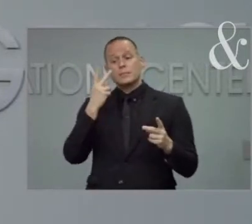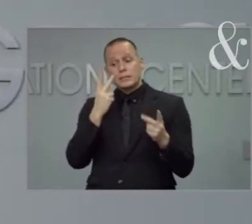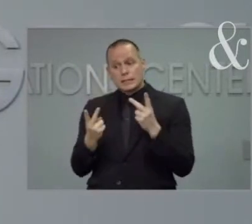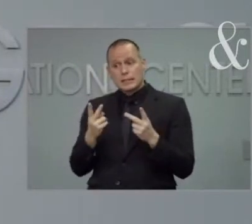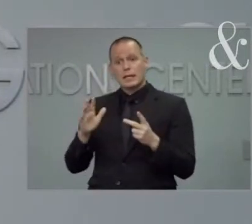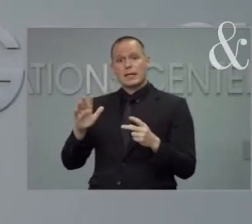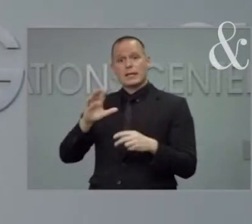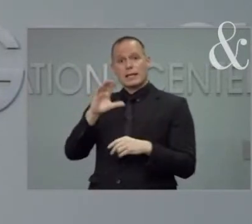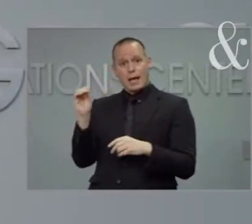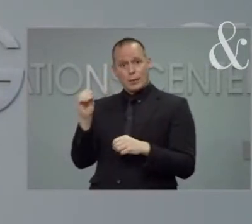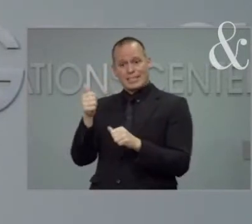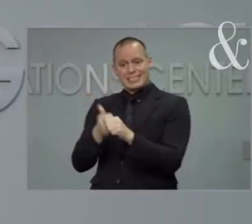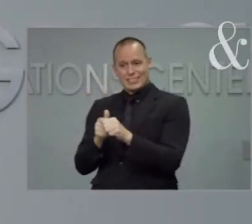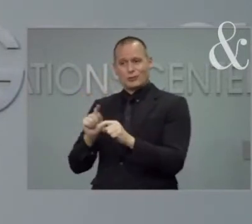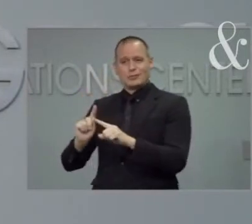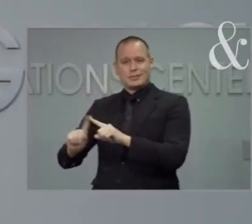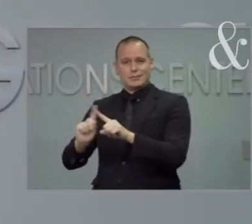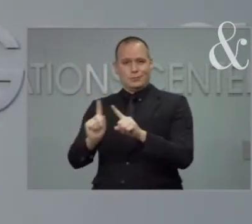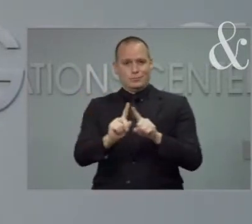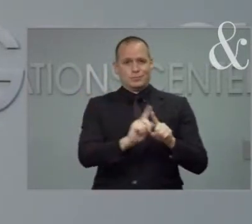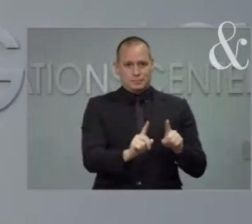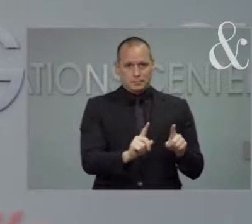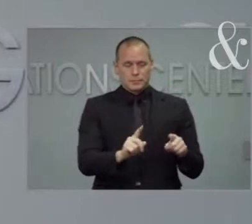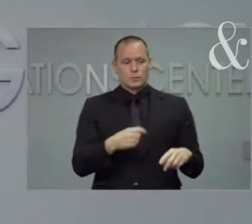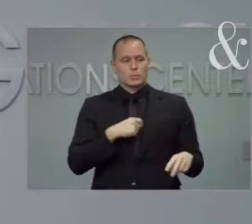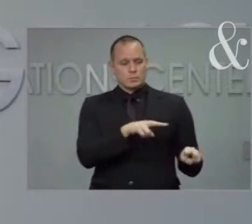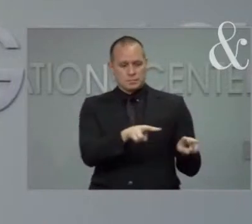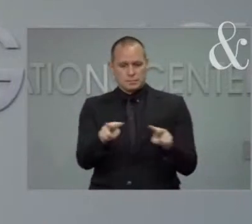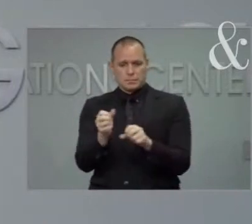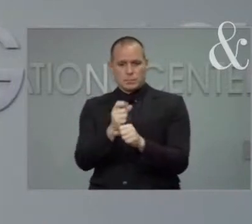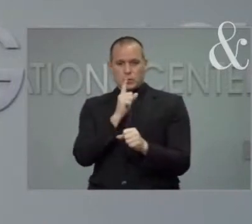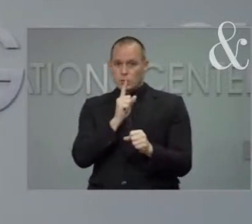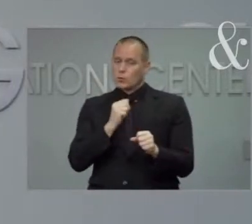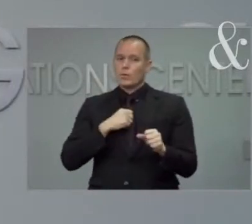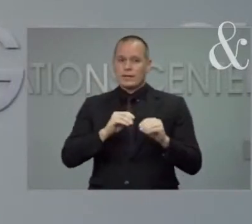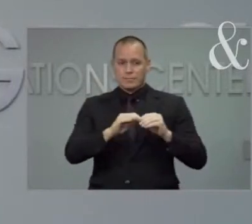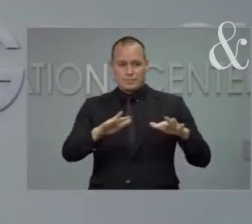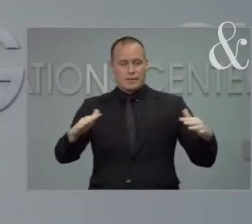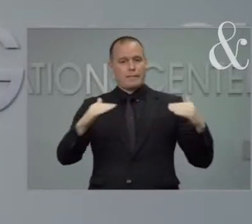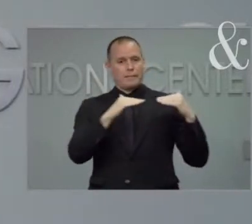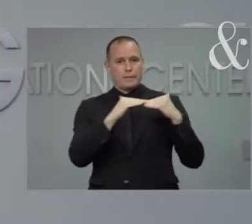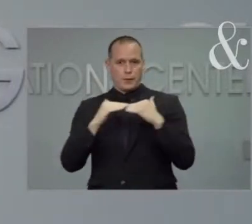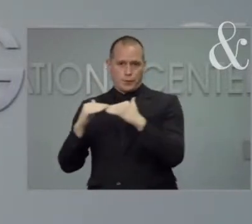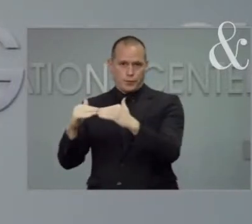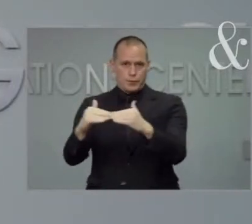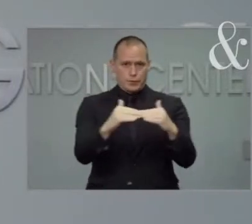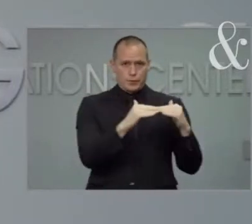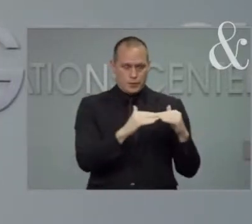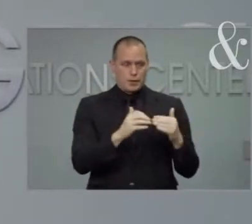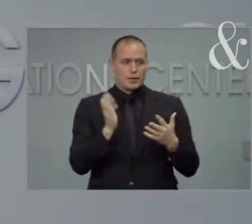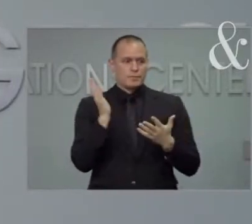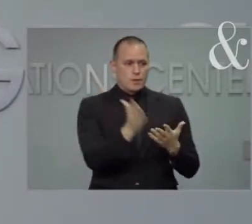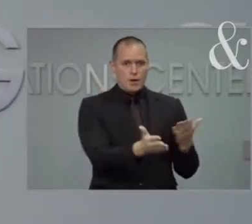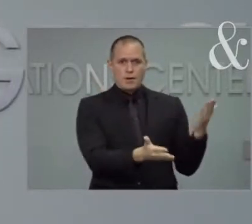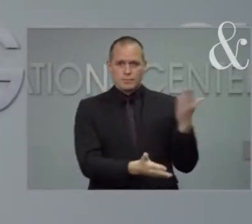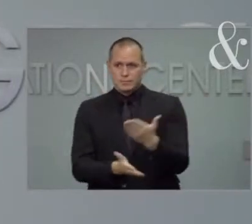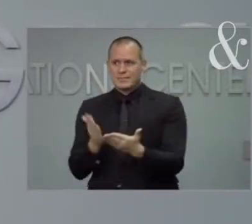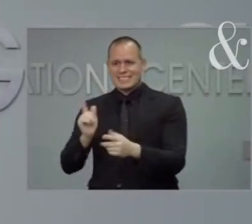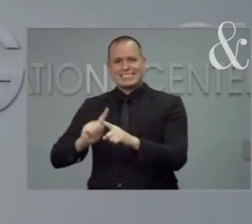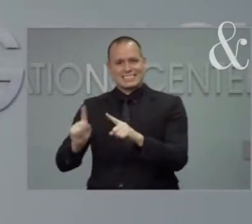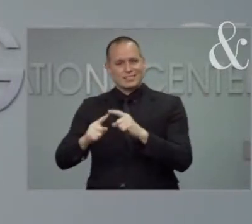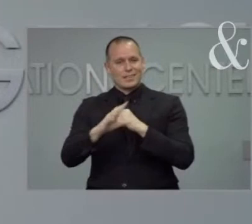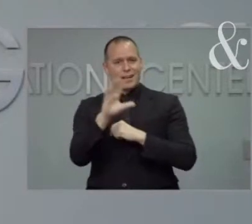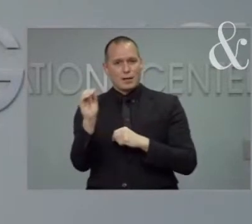how do we want to allocate across counties to make sure we're reaching all 100 counties and lots of different communities. But we now know that folks